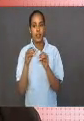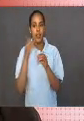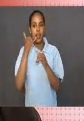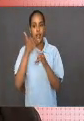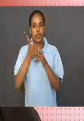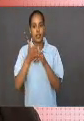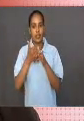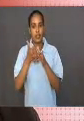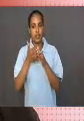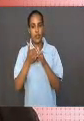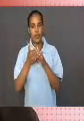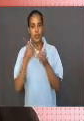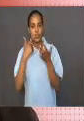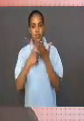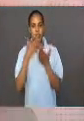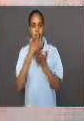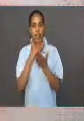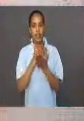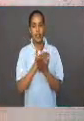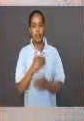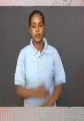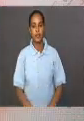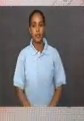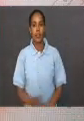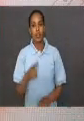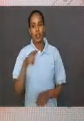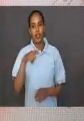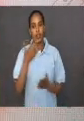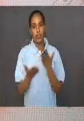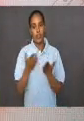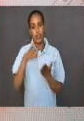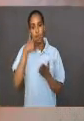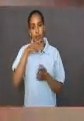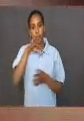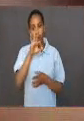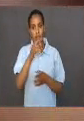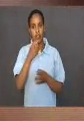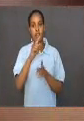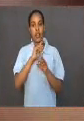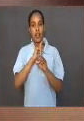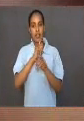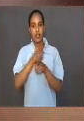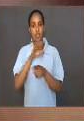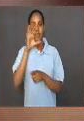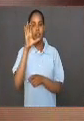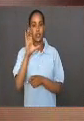the end of the lesson. If you got the answer